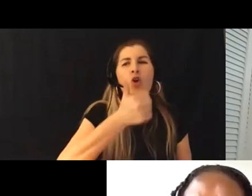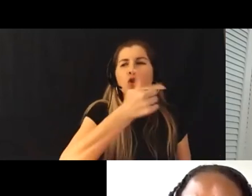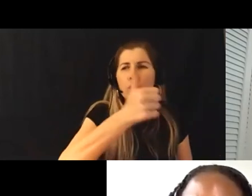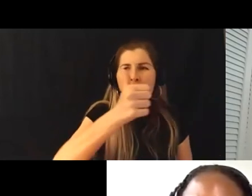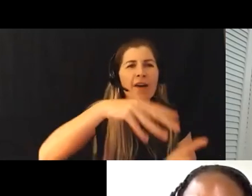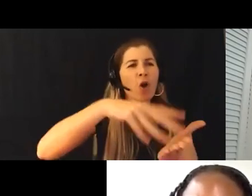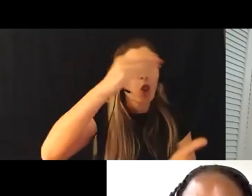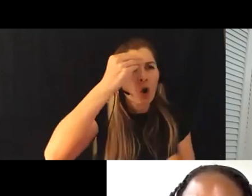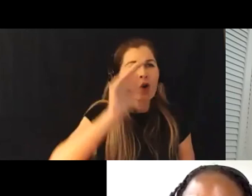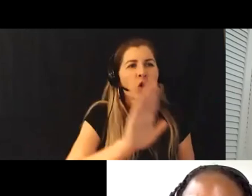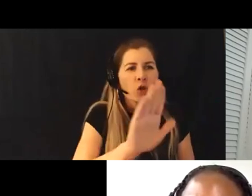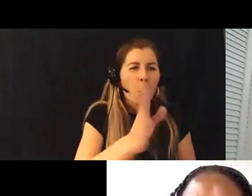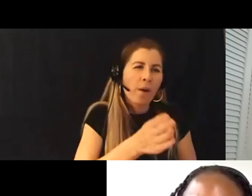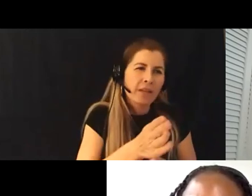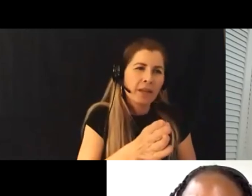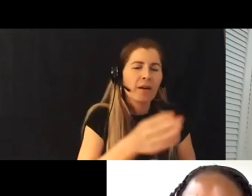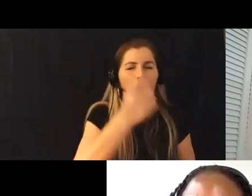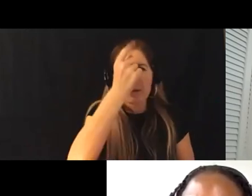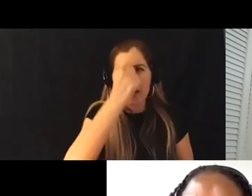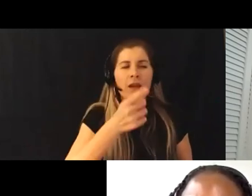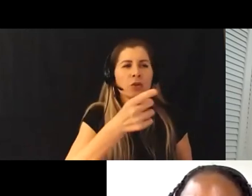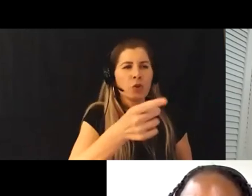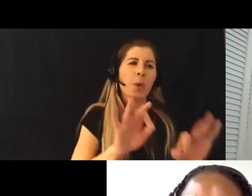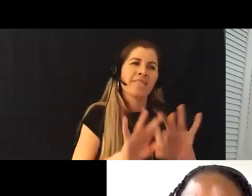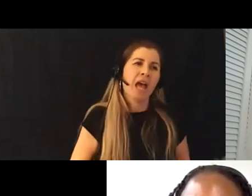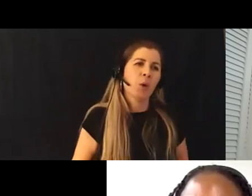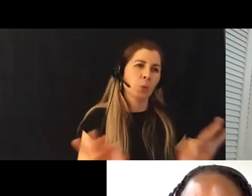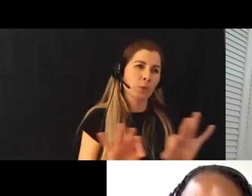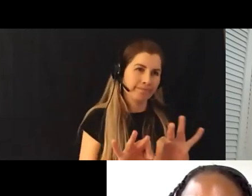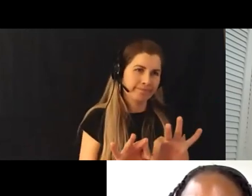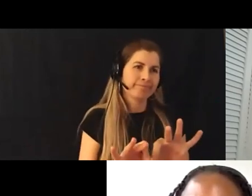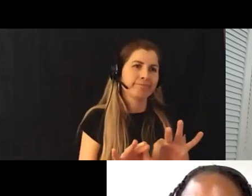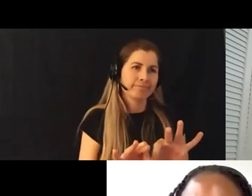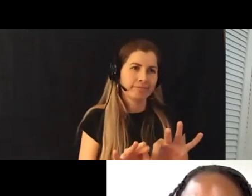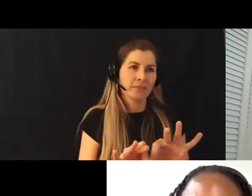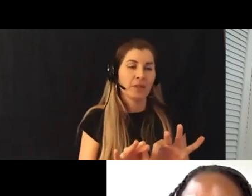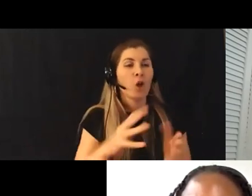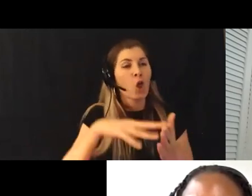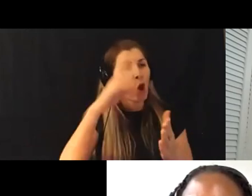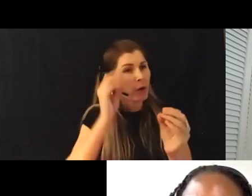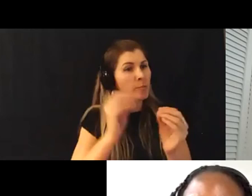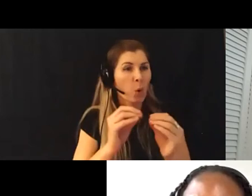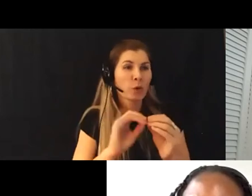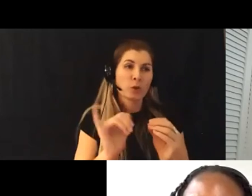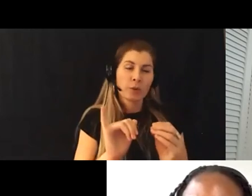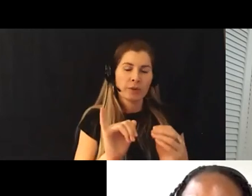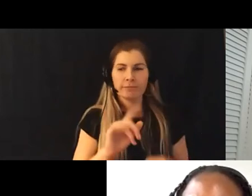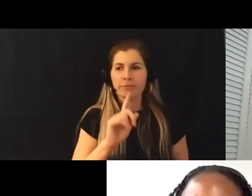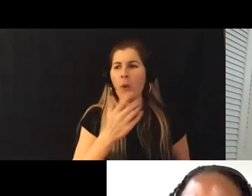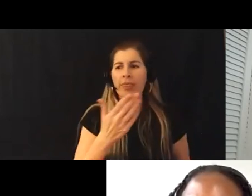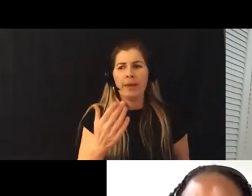the value that you bring to your work. Learn more. I think one of the beautiful things about being a teaching artist is